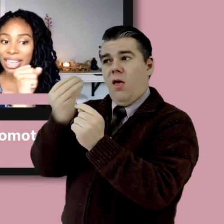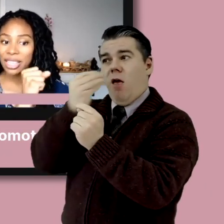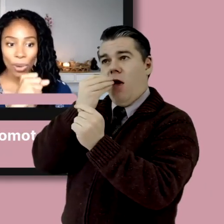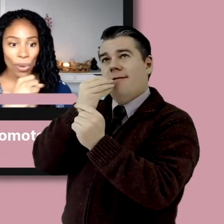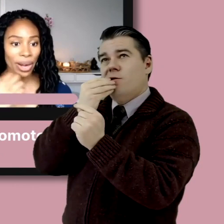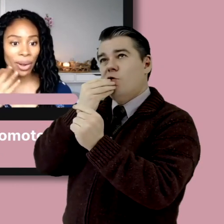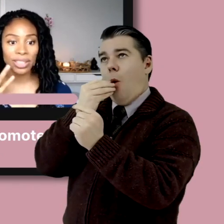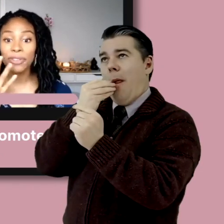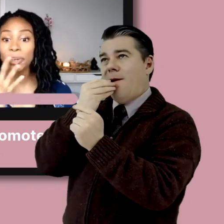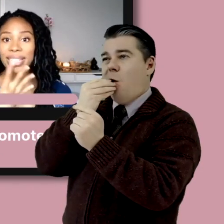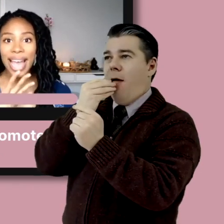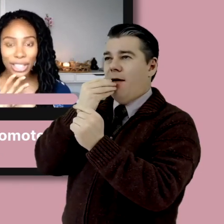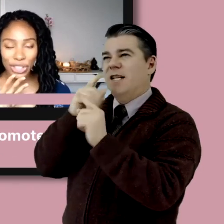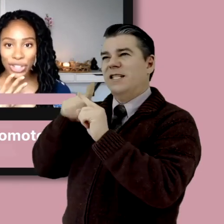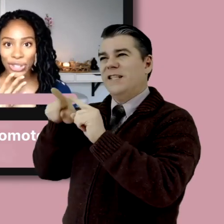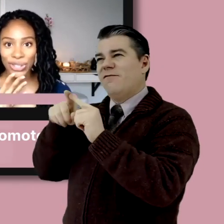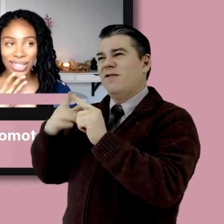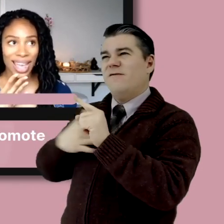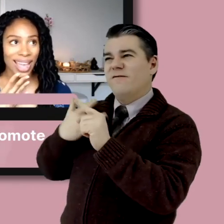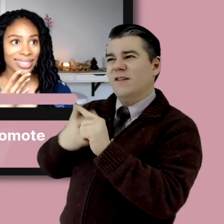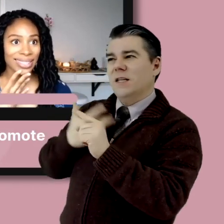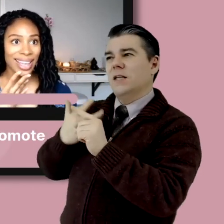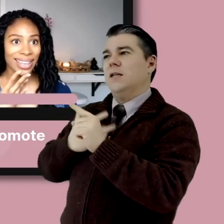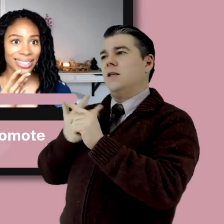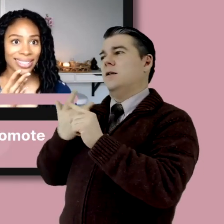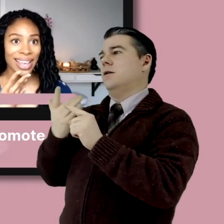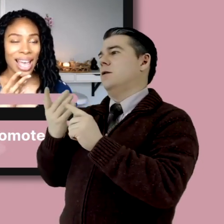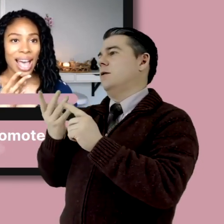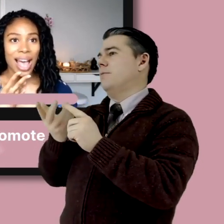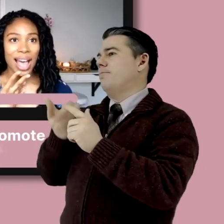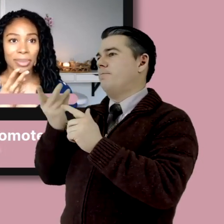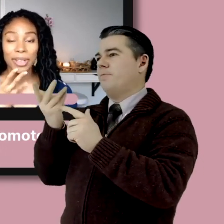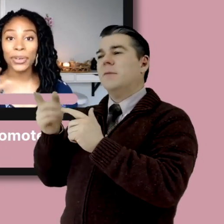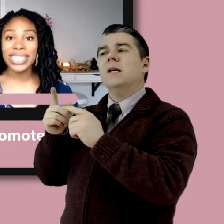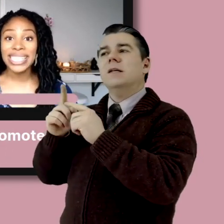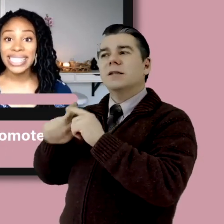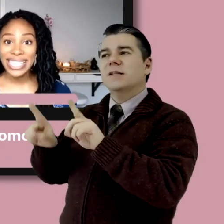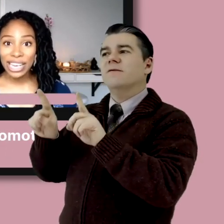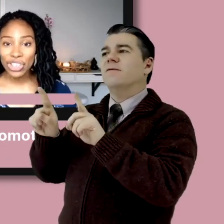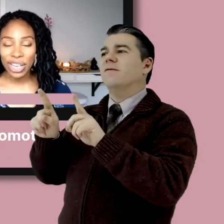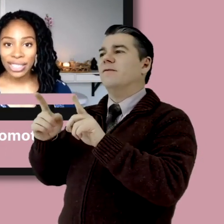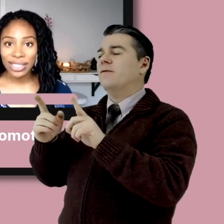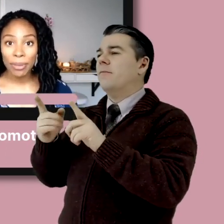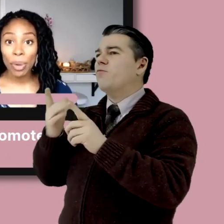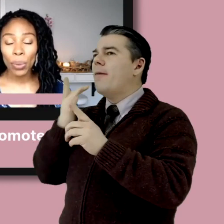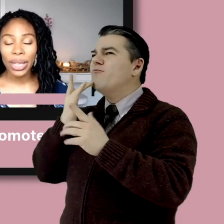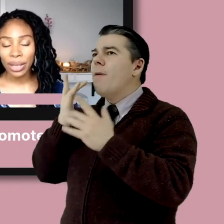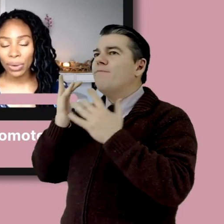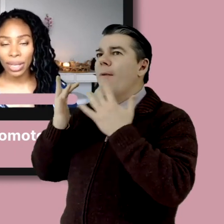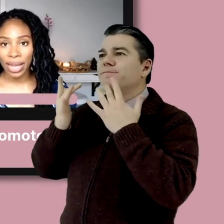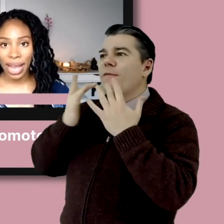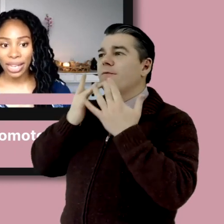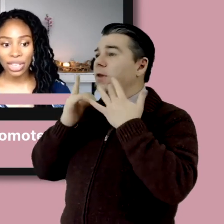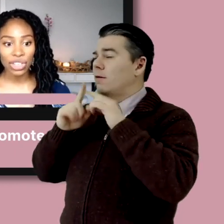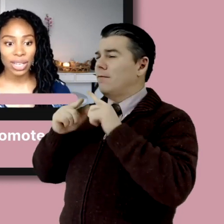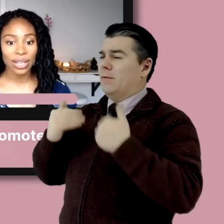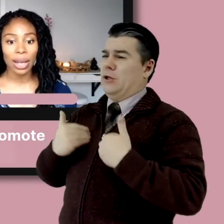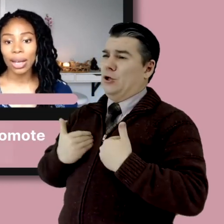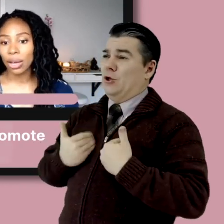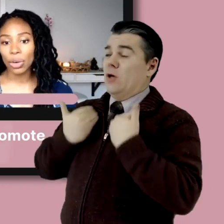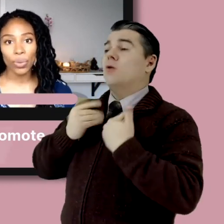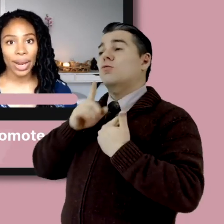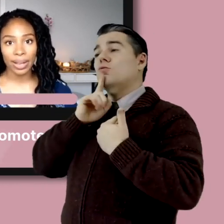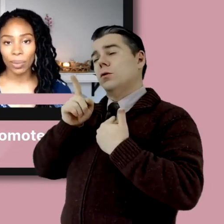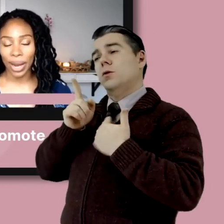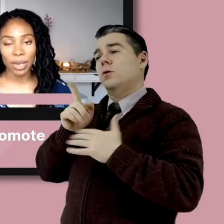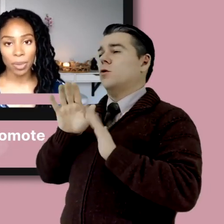like exploring different textures and different sensations from a really early age is